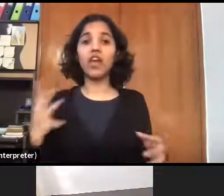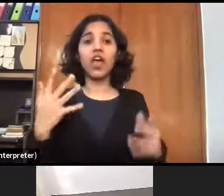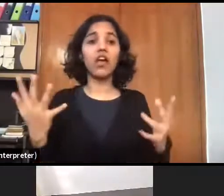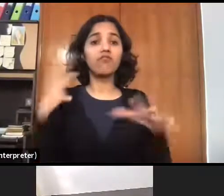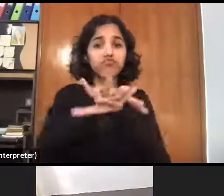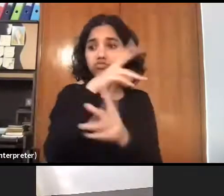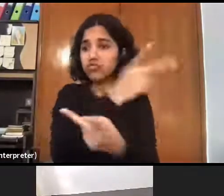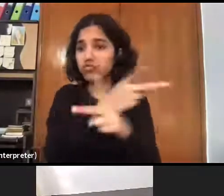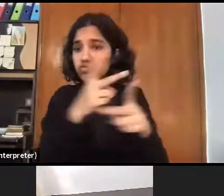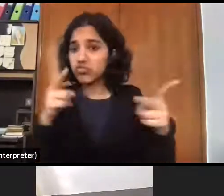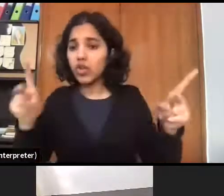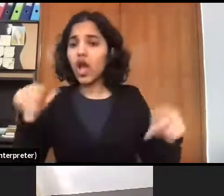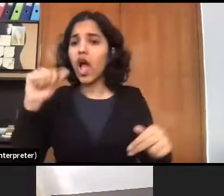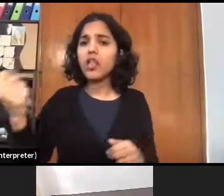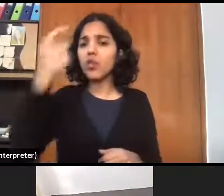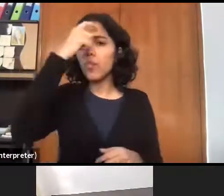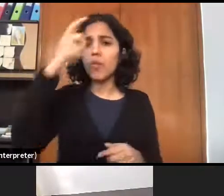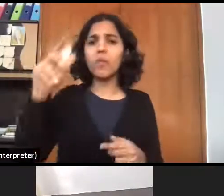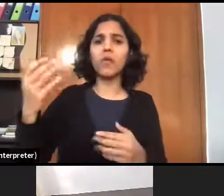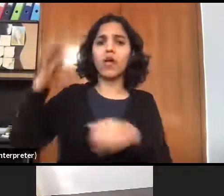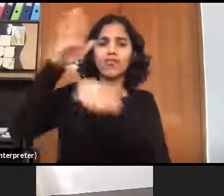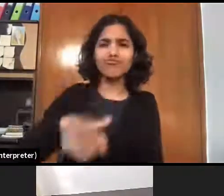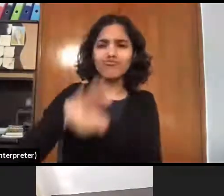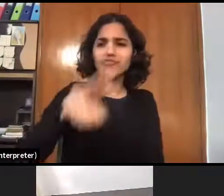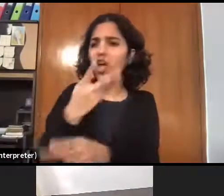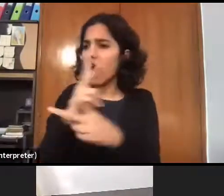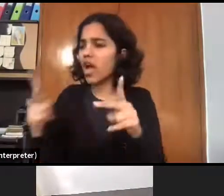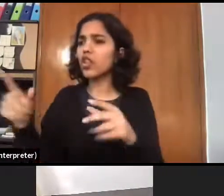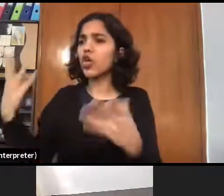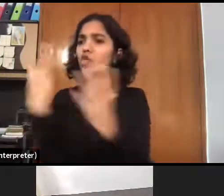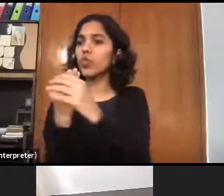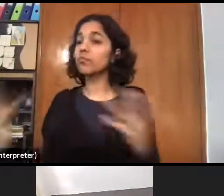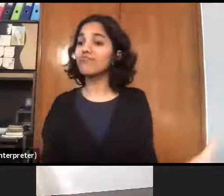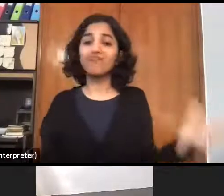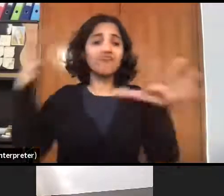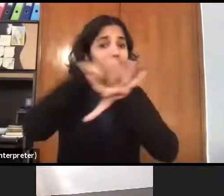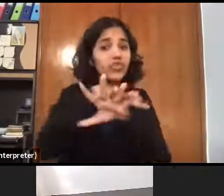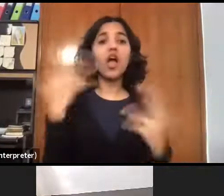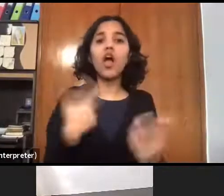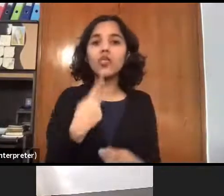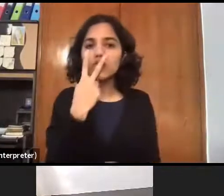other marginalized group. Very importantly, aging